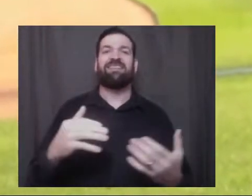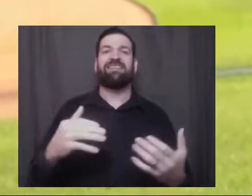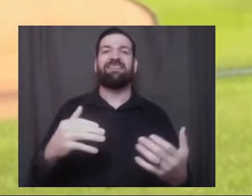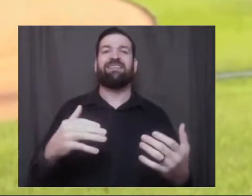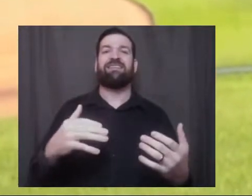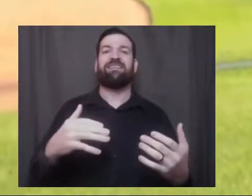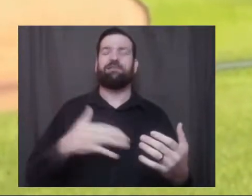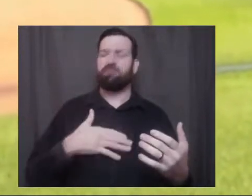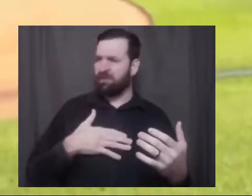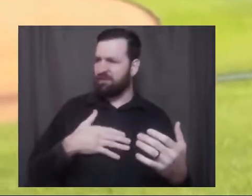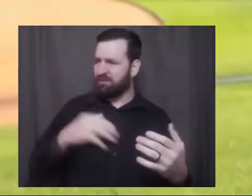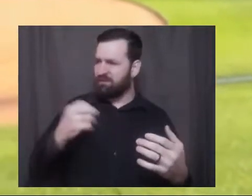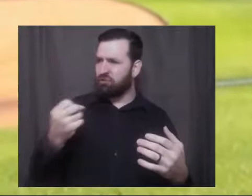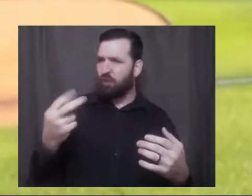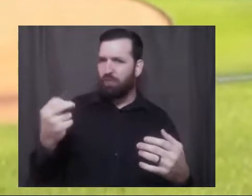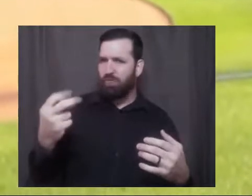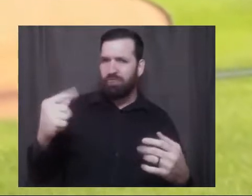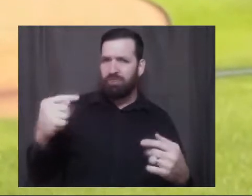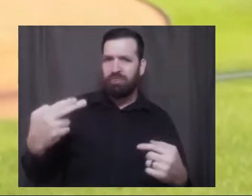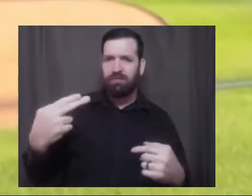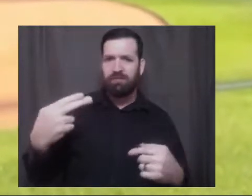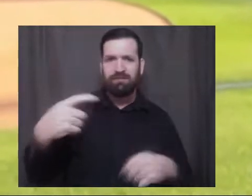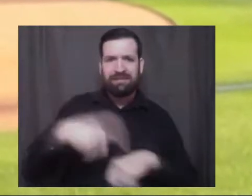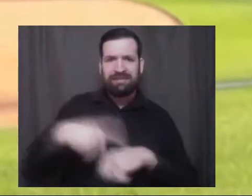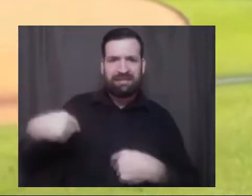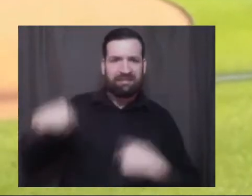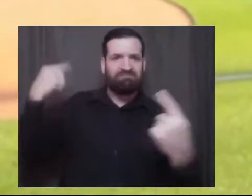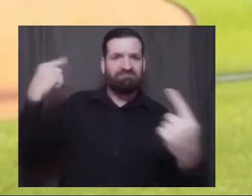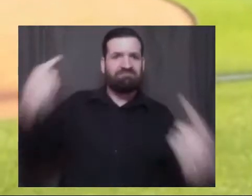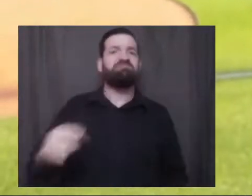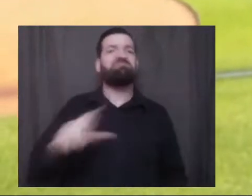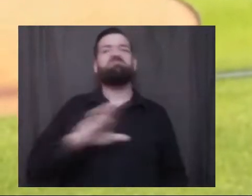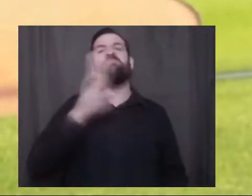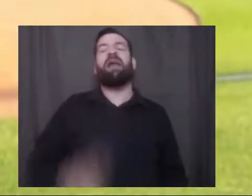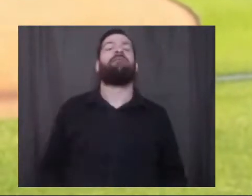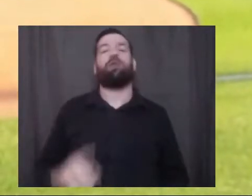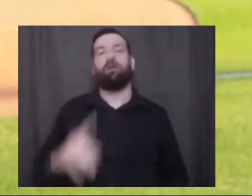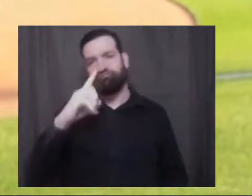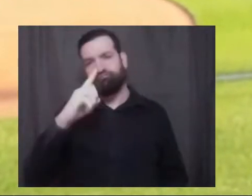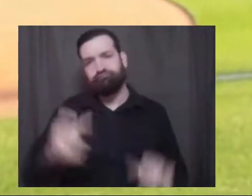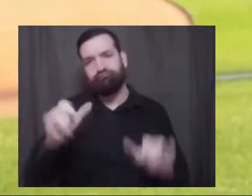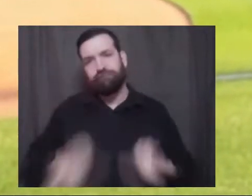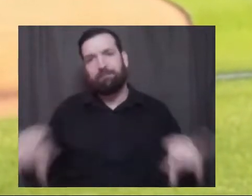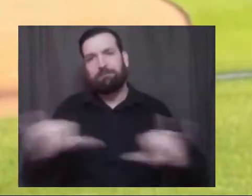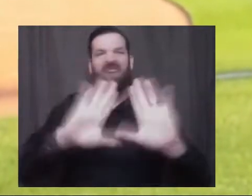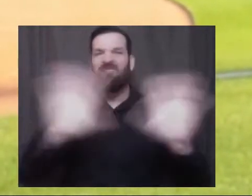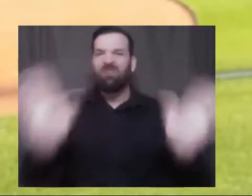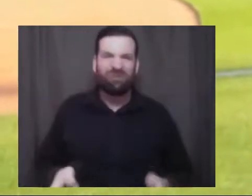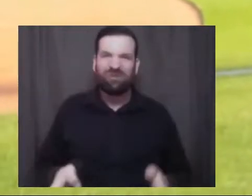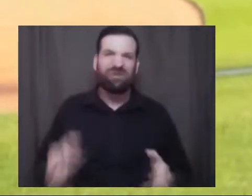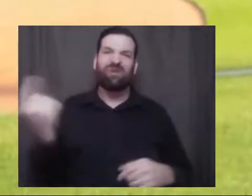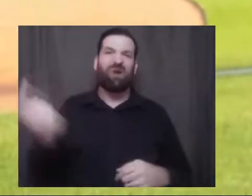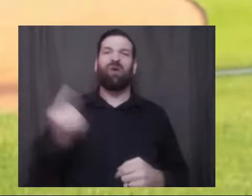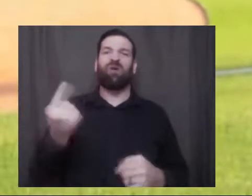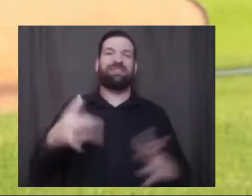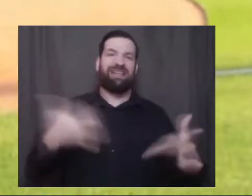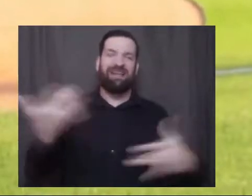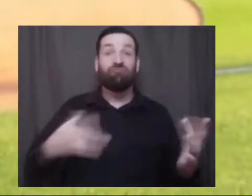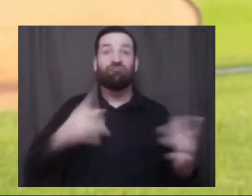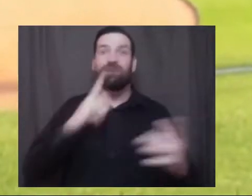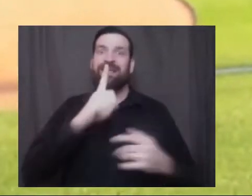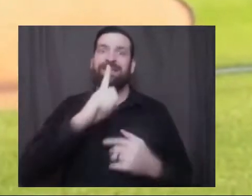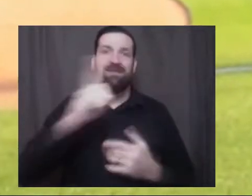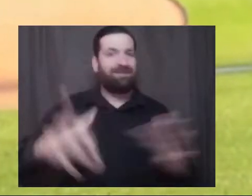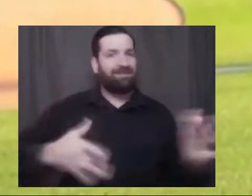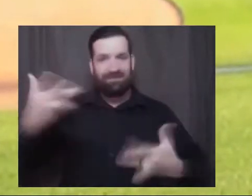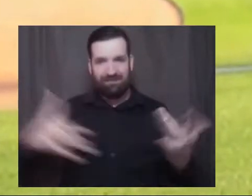think, taking care of the club, and it never gets old. It's exciting. Like I said, we have a really, really exciting team. We probably